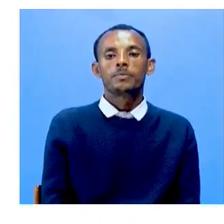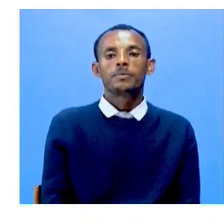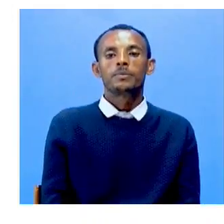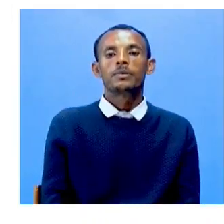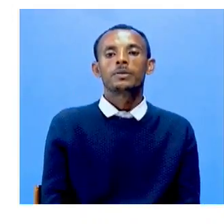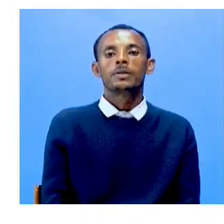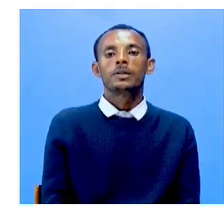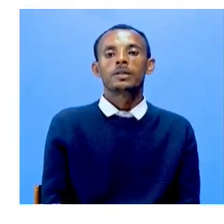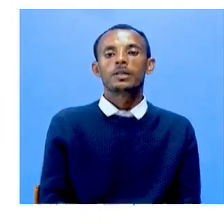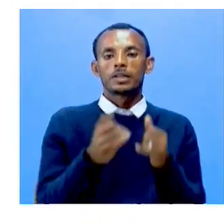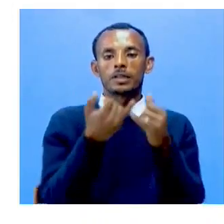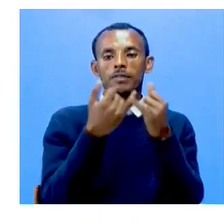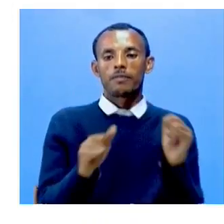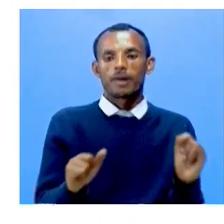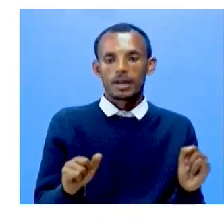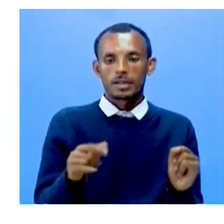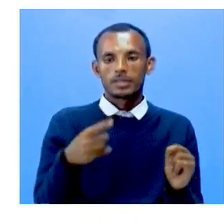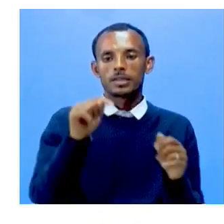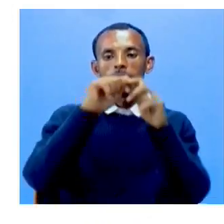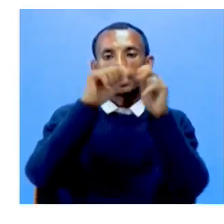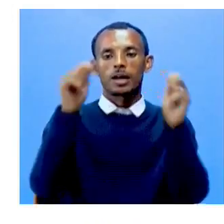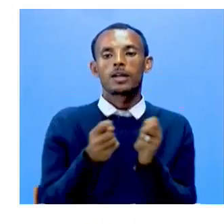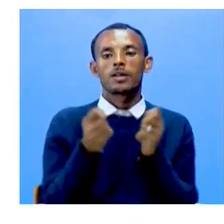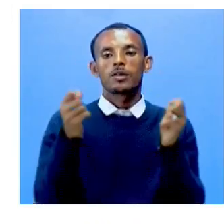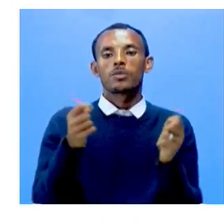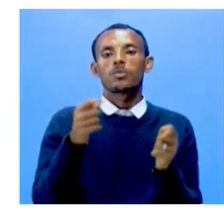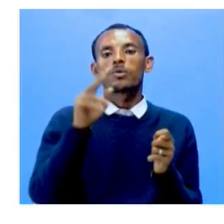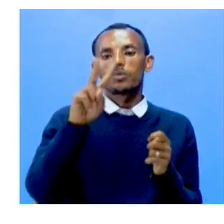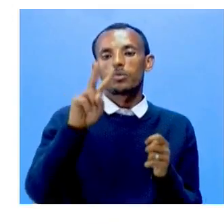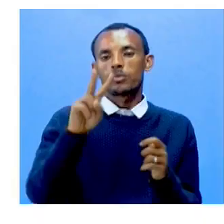divides the triangles into two congruent triangles.